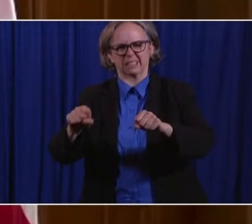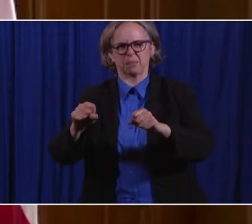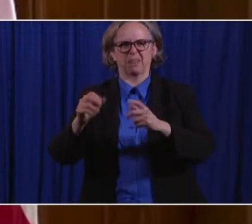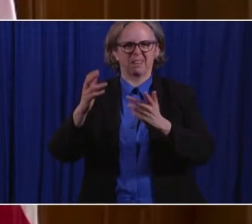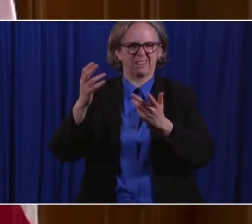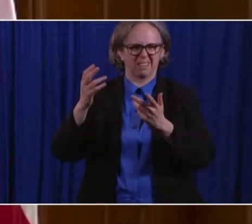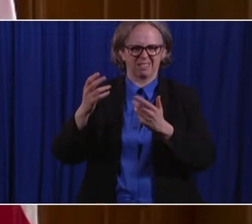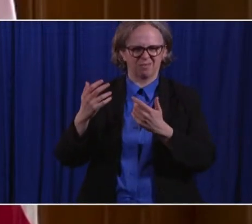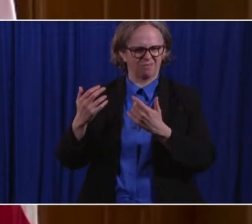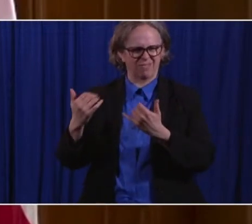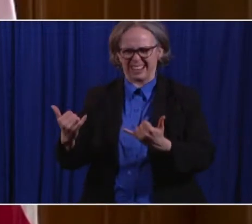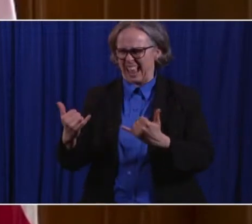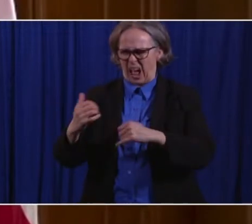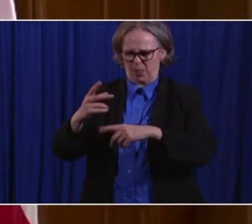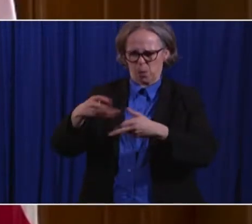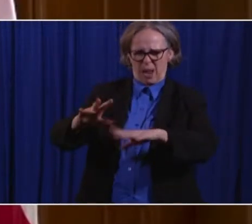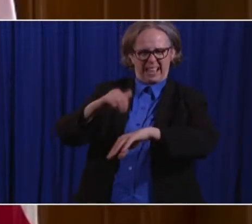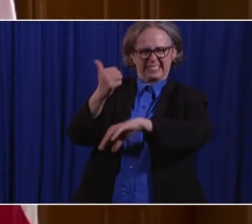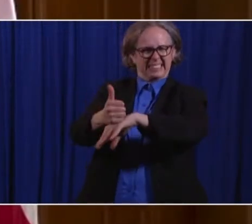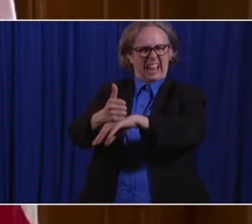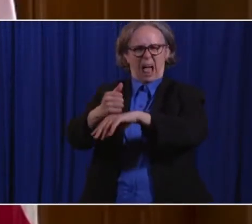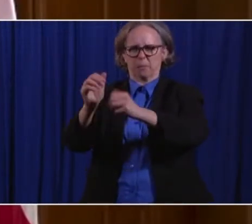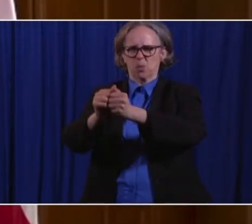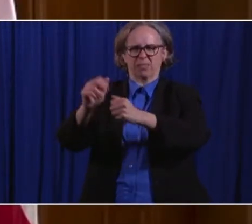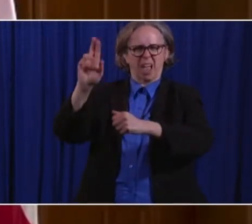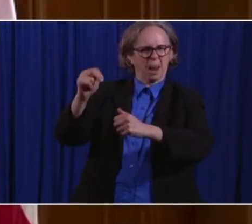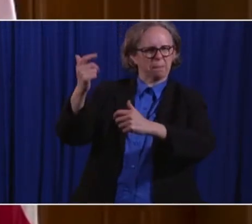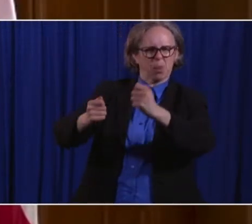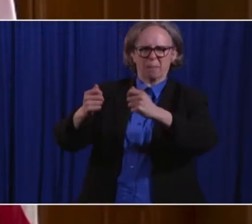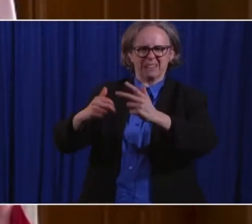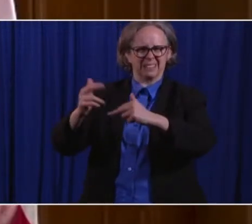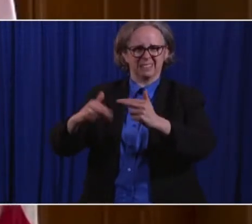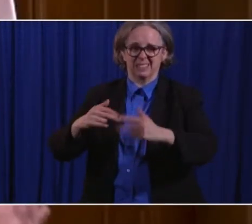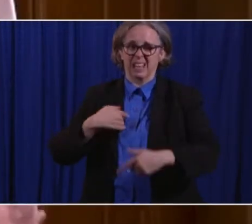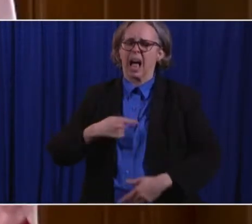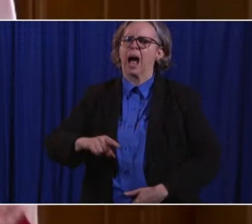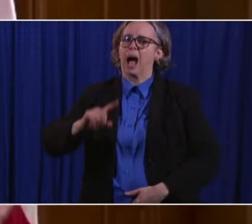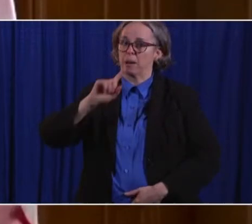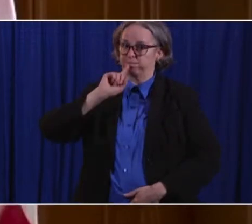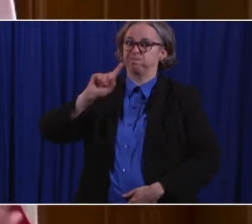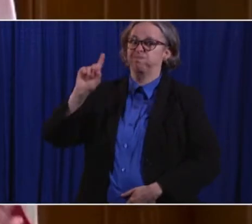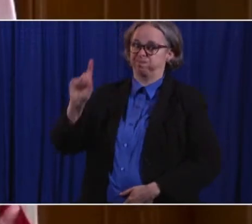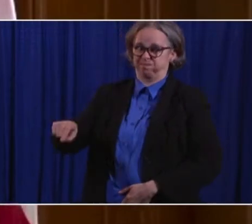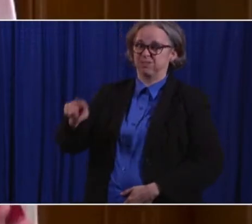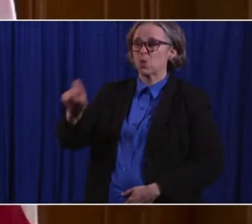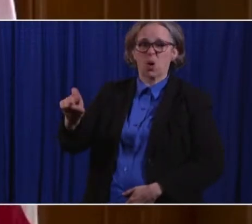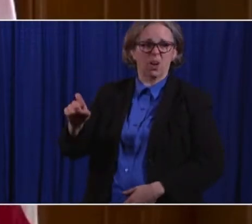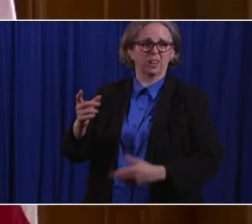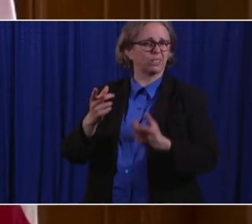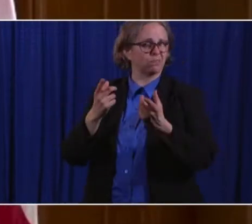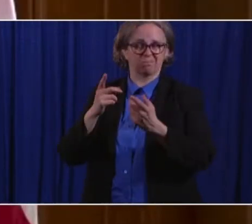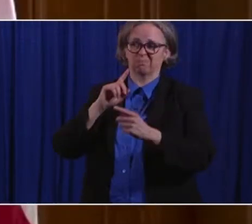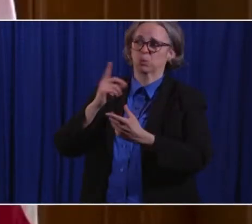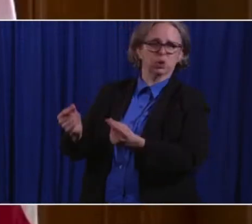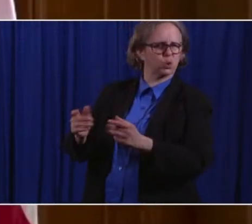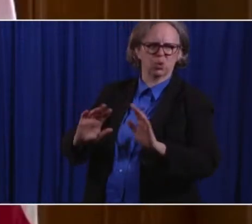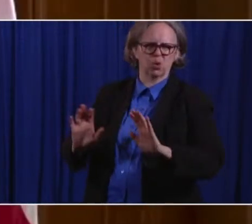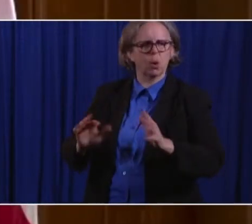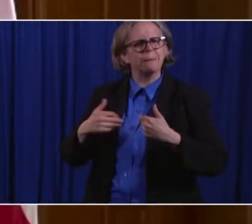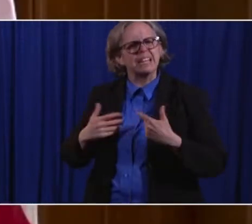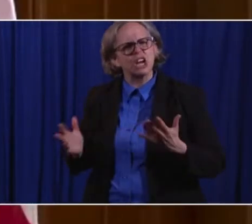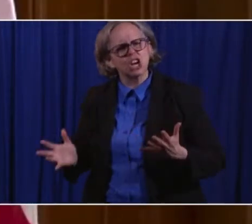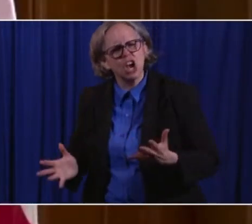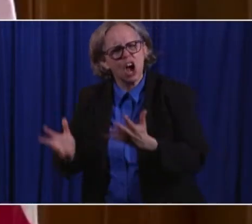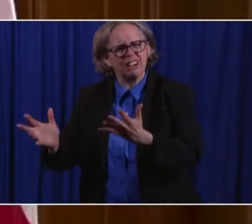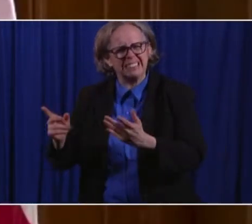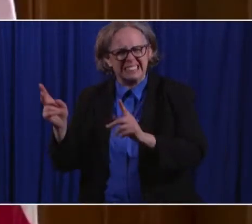point. So the answer is no. I'm not prescribing anything. I'm just saying that has to be the goal. Let's try to work towards that